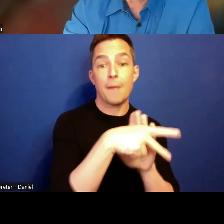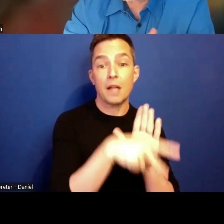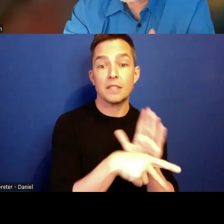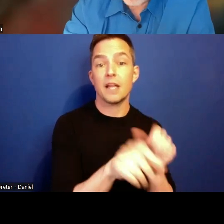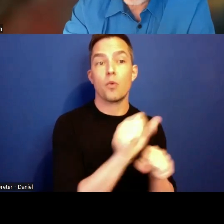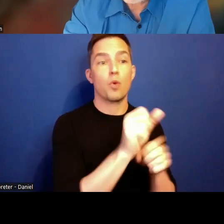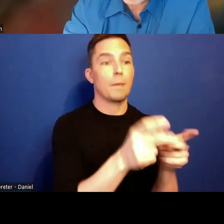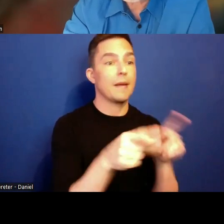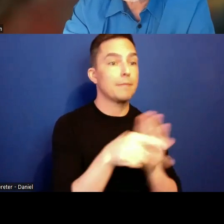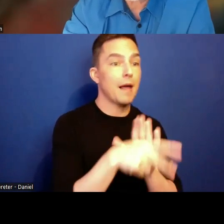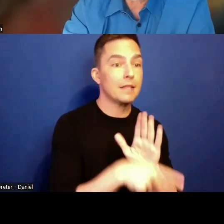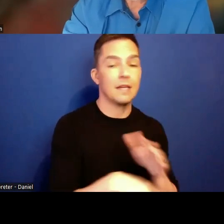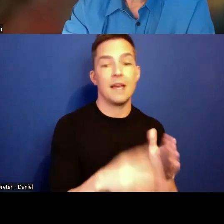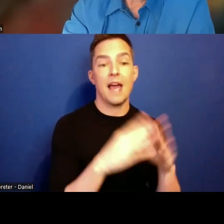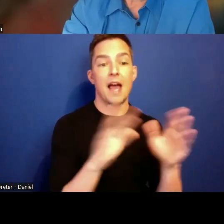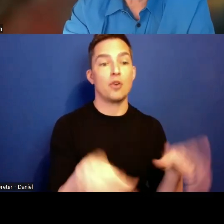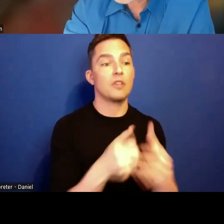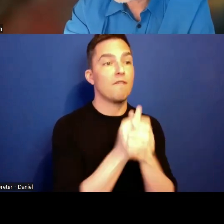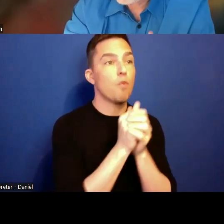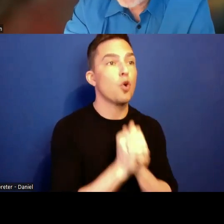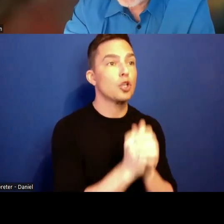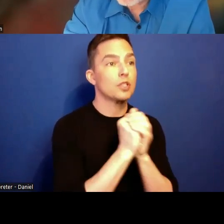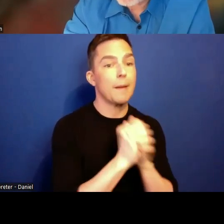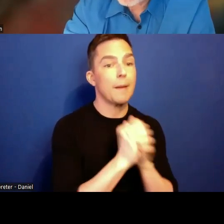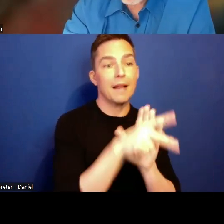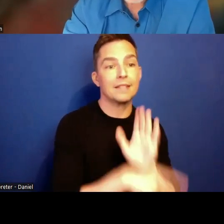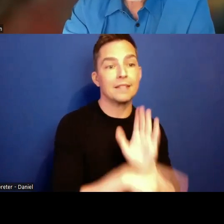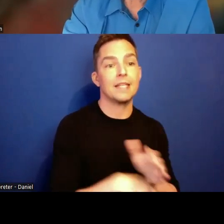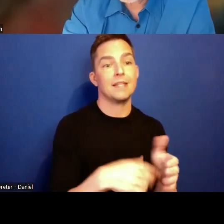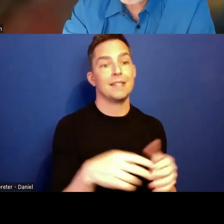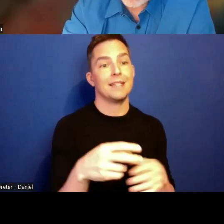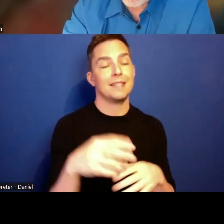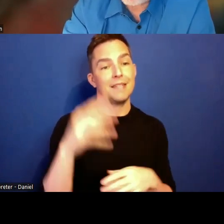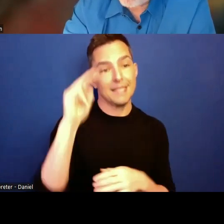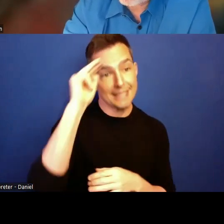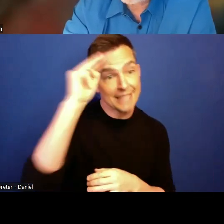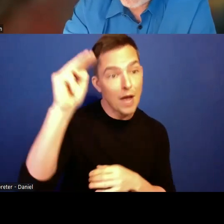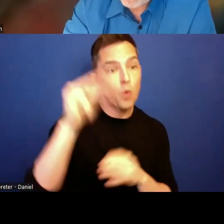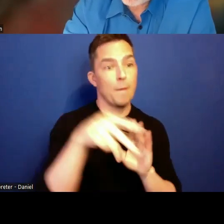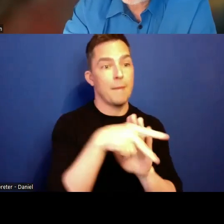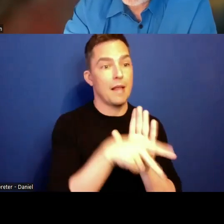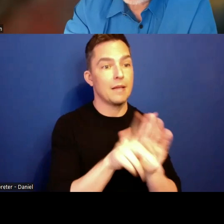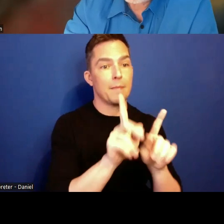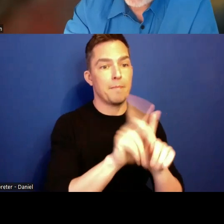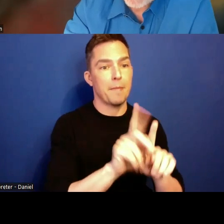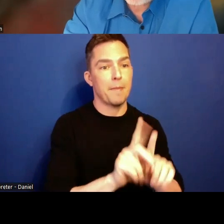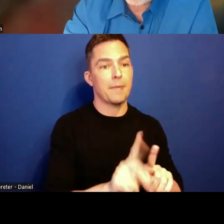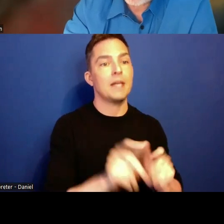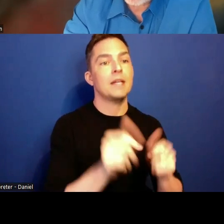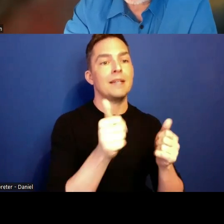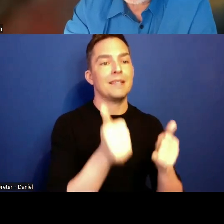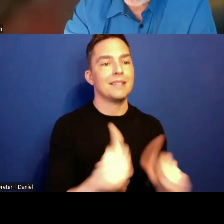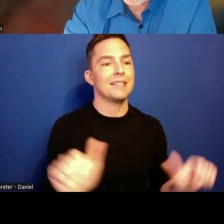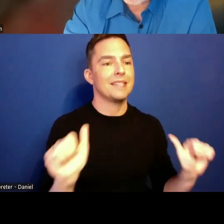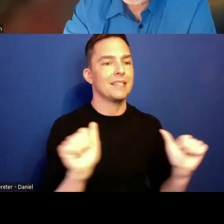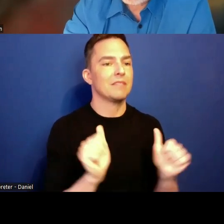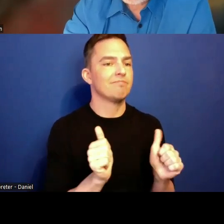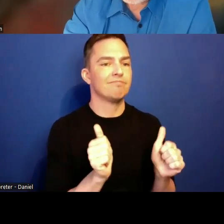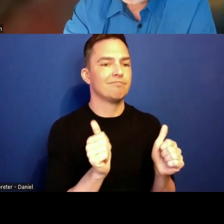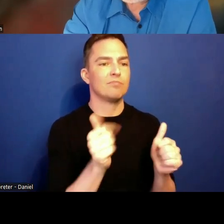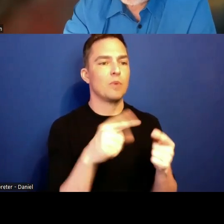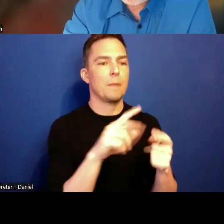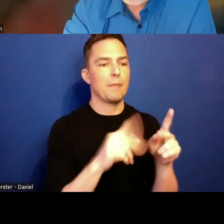policy, house of worship policy, scout policy, any place where there are rules for how people have to behave when they are